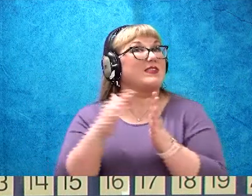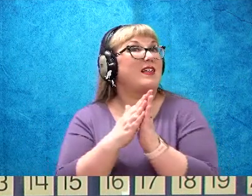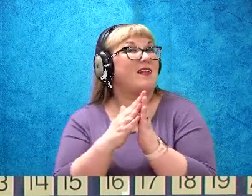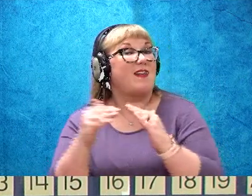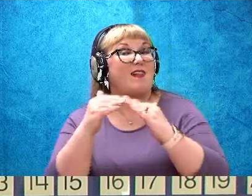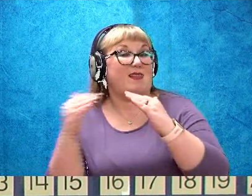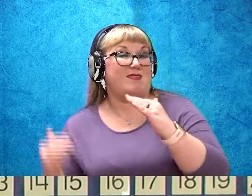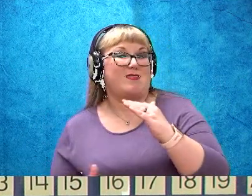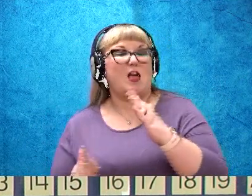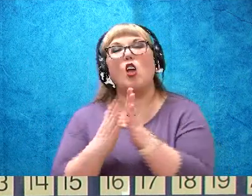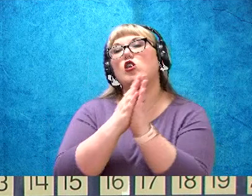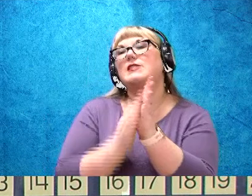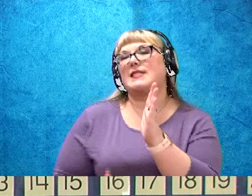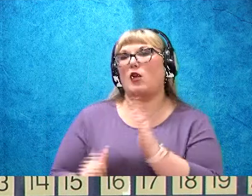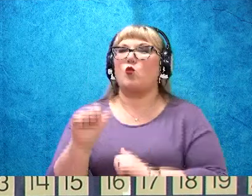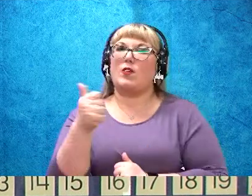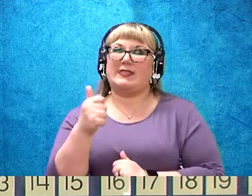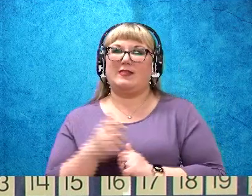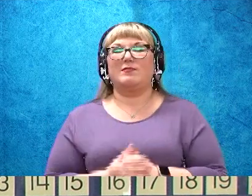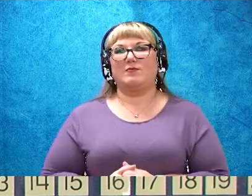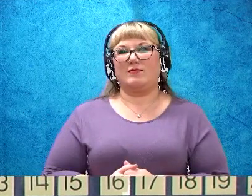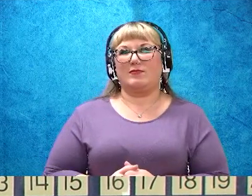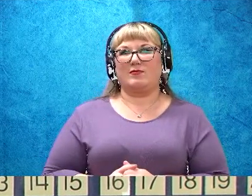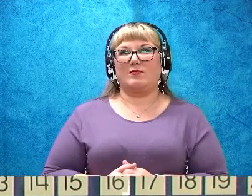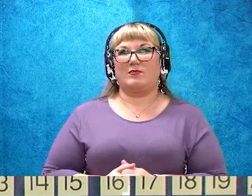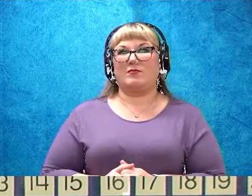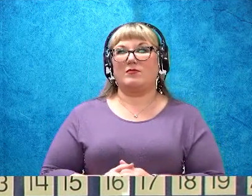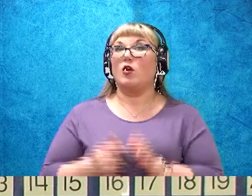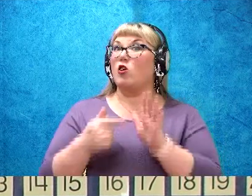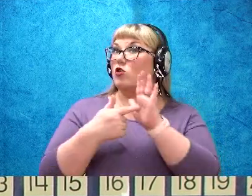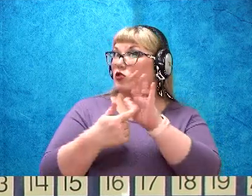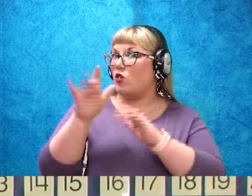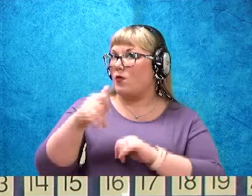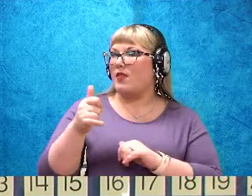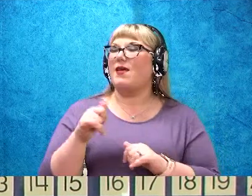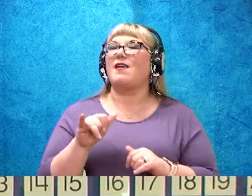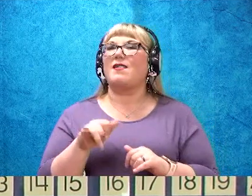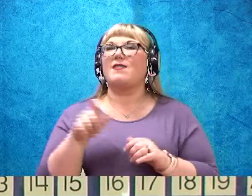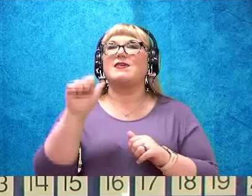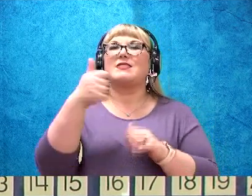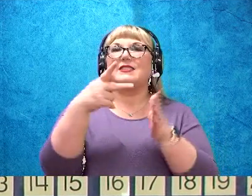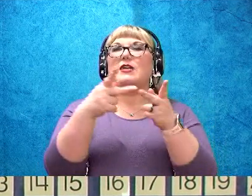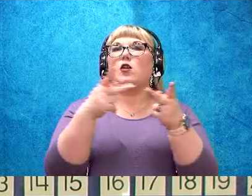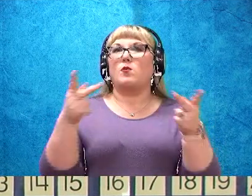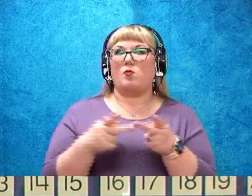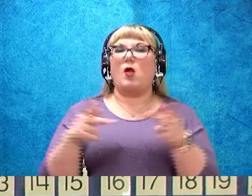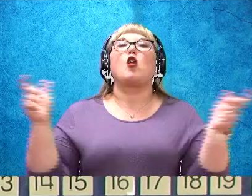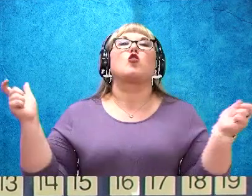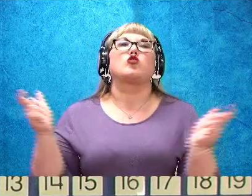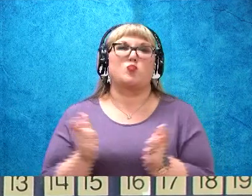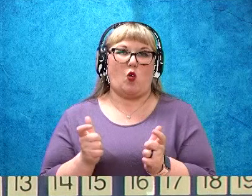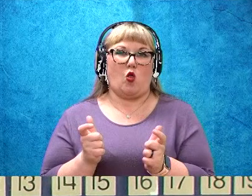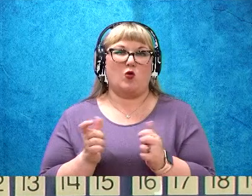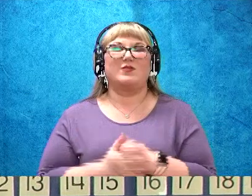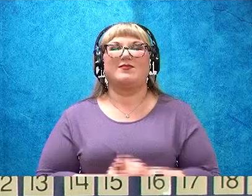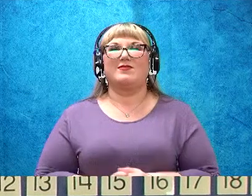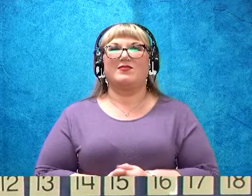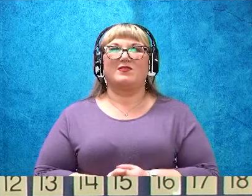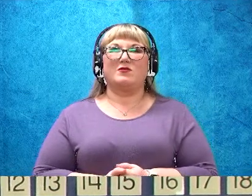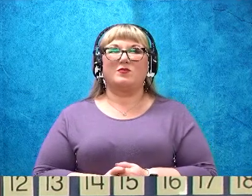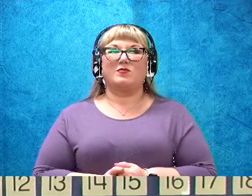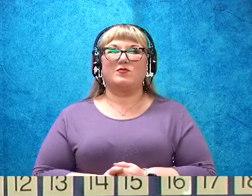we take away a 10, showing that our tens place is getting smaller.